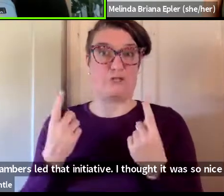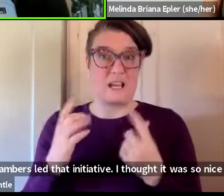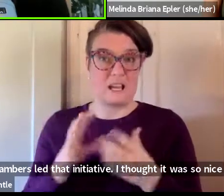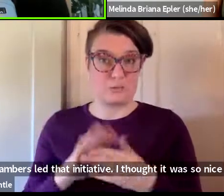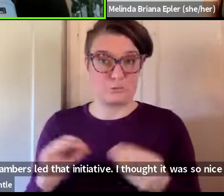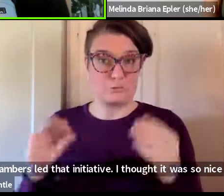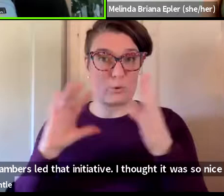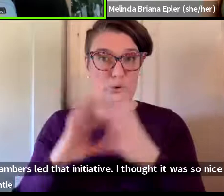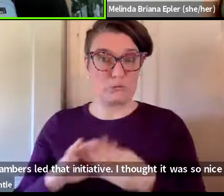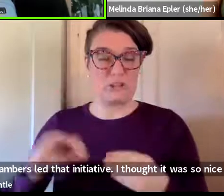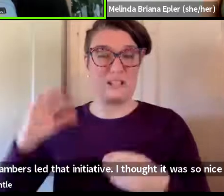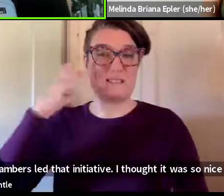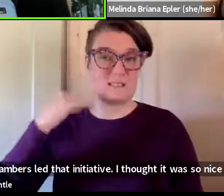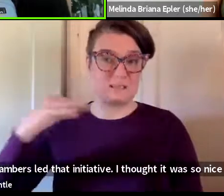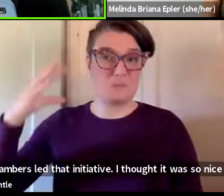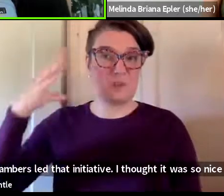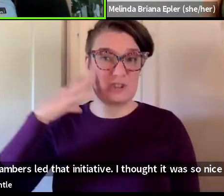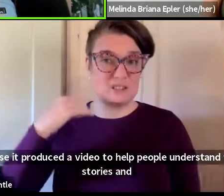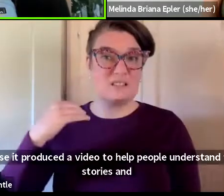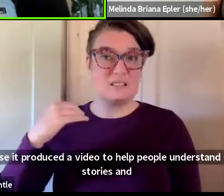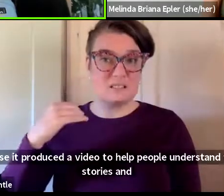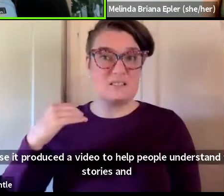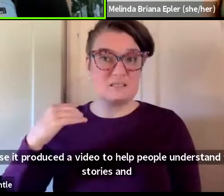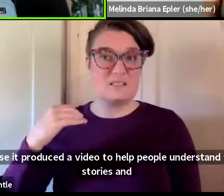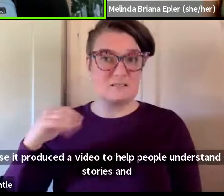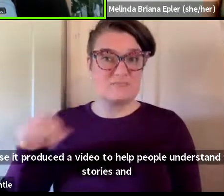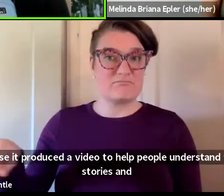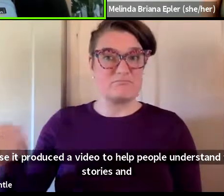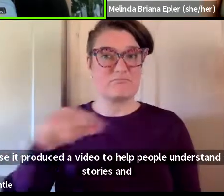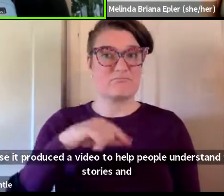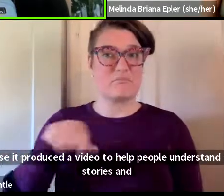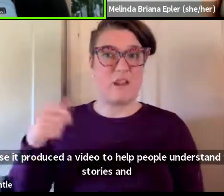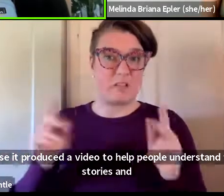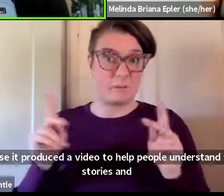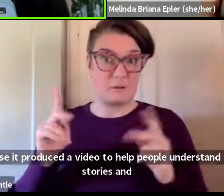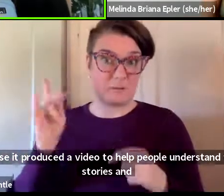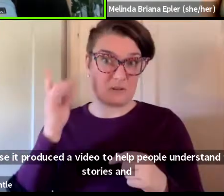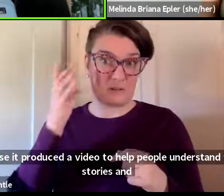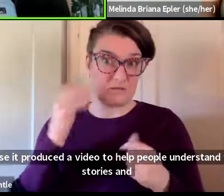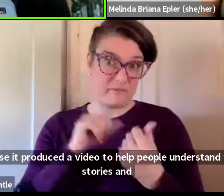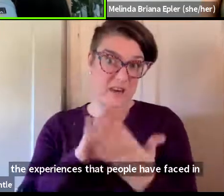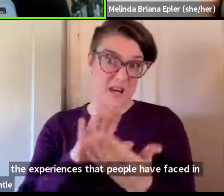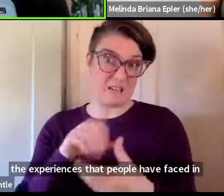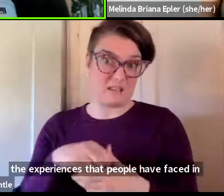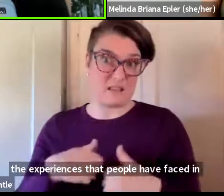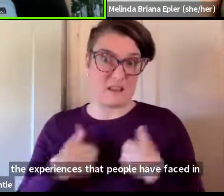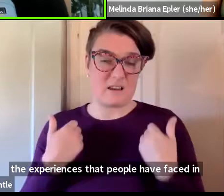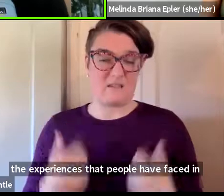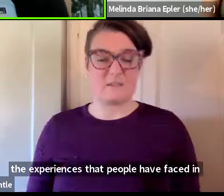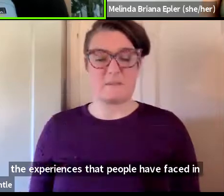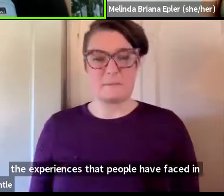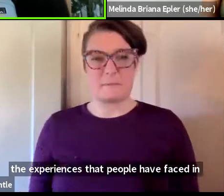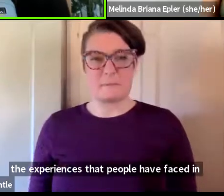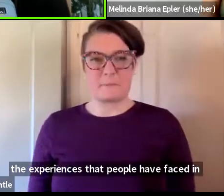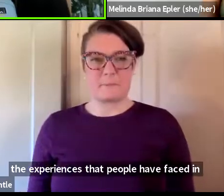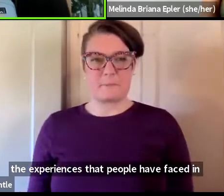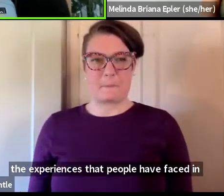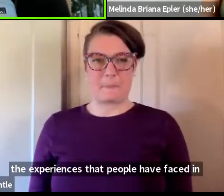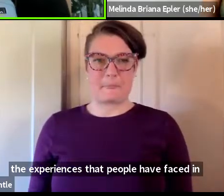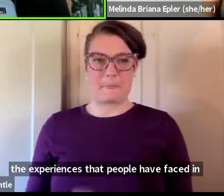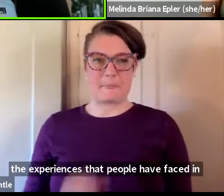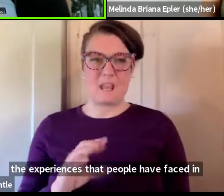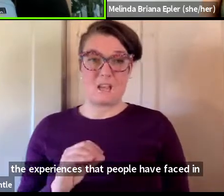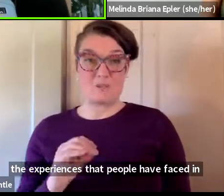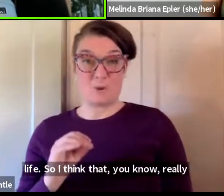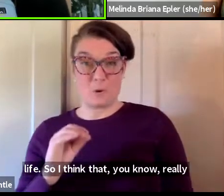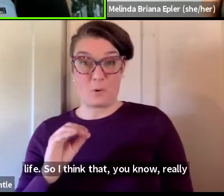and the experiences that people have faced in life. And so I think that really targeted